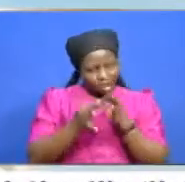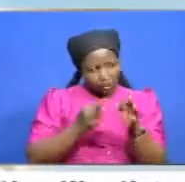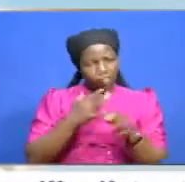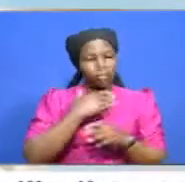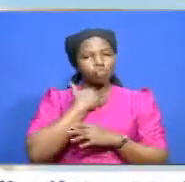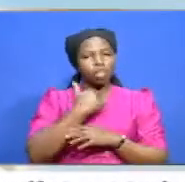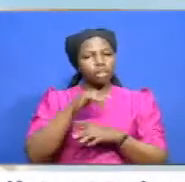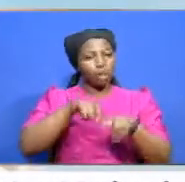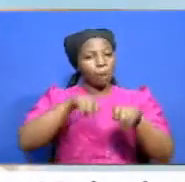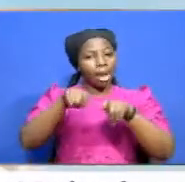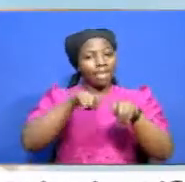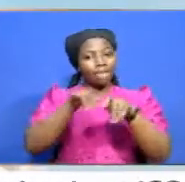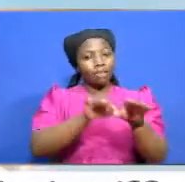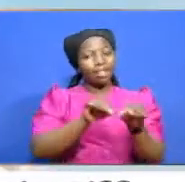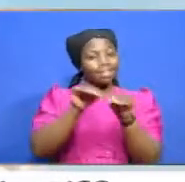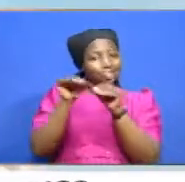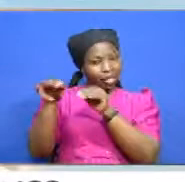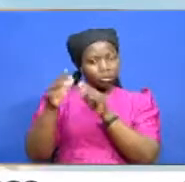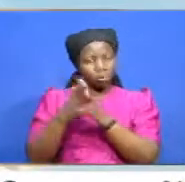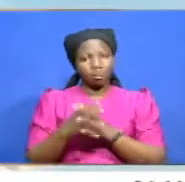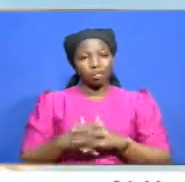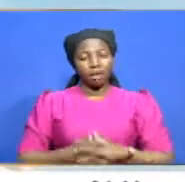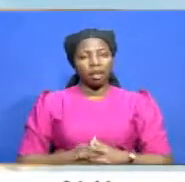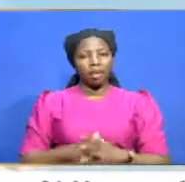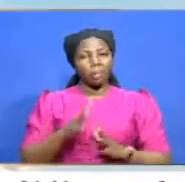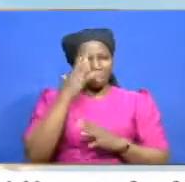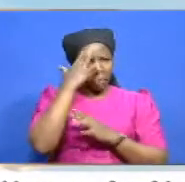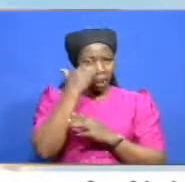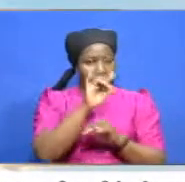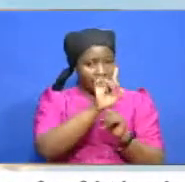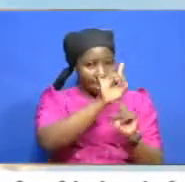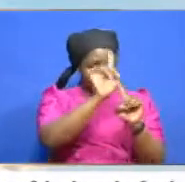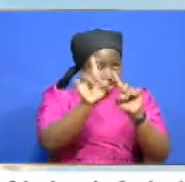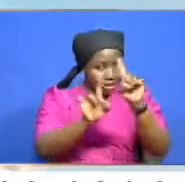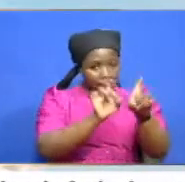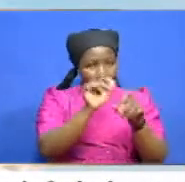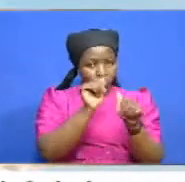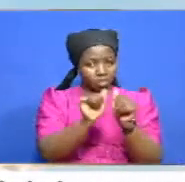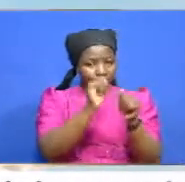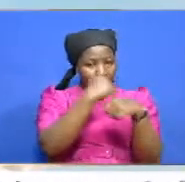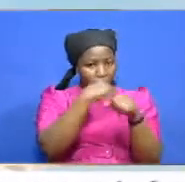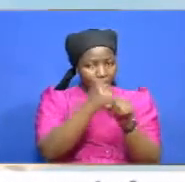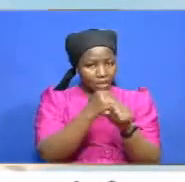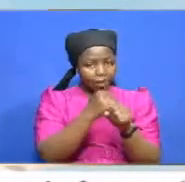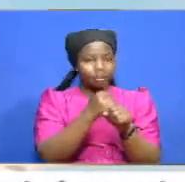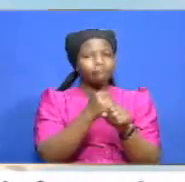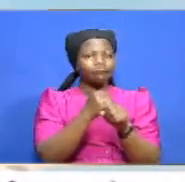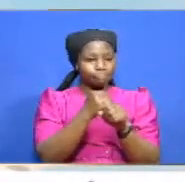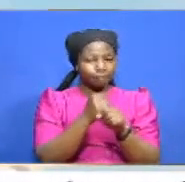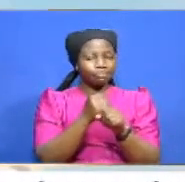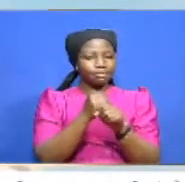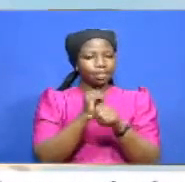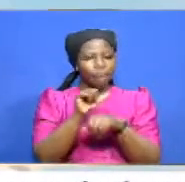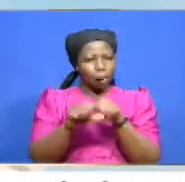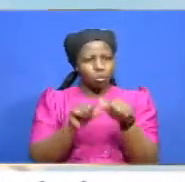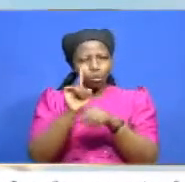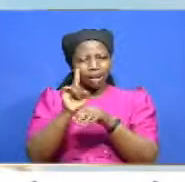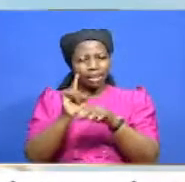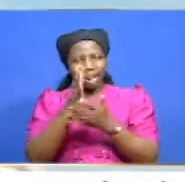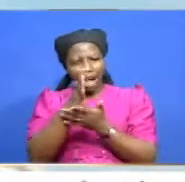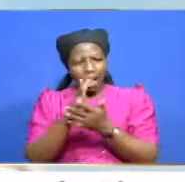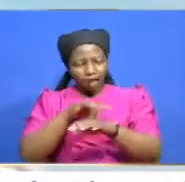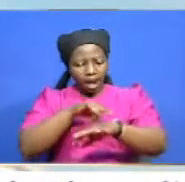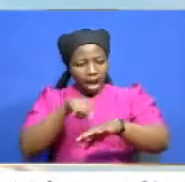transition. Because one thing is, exams which are set are basically 1.5 hours for class 8.